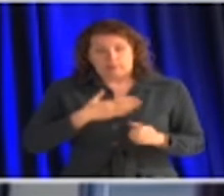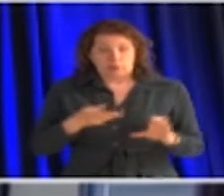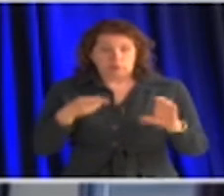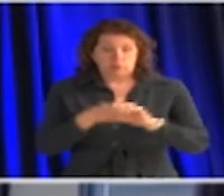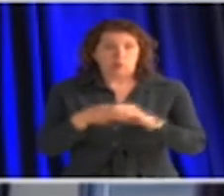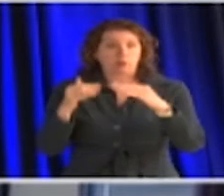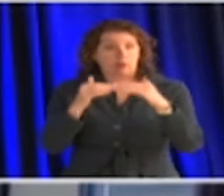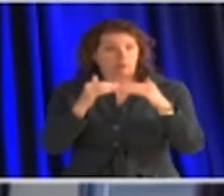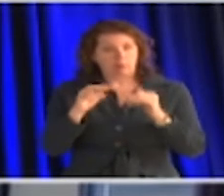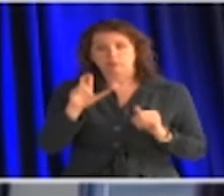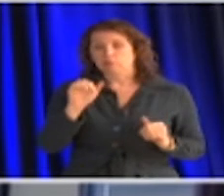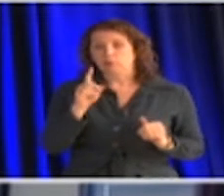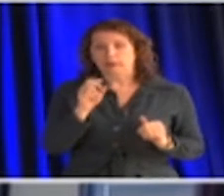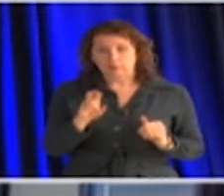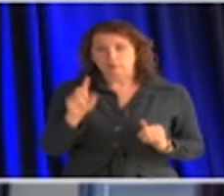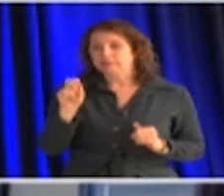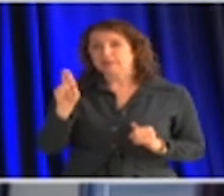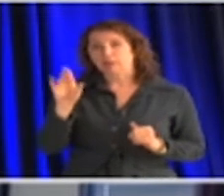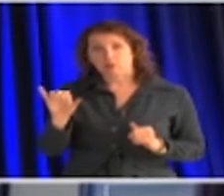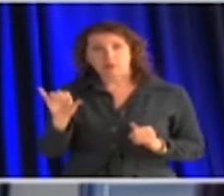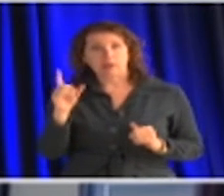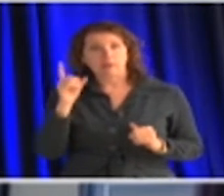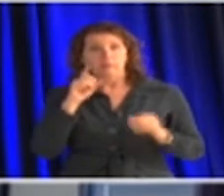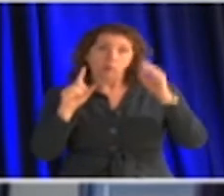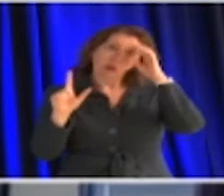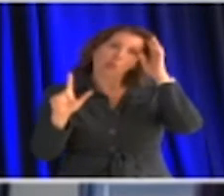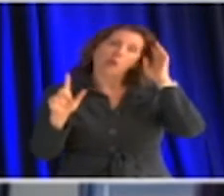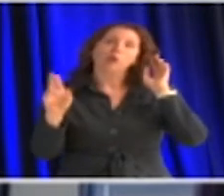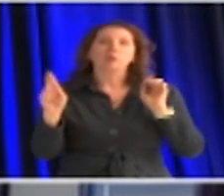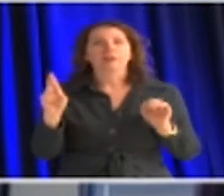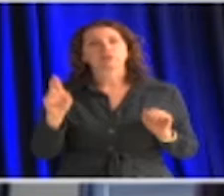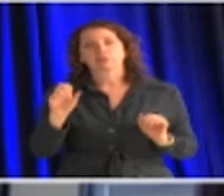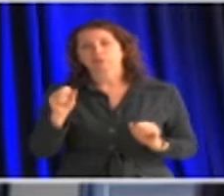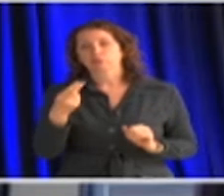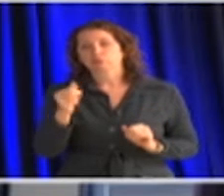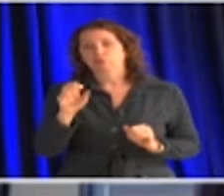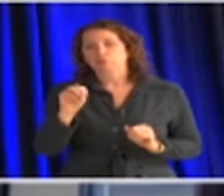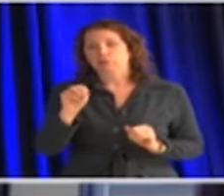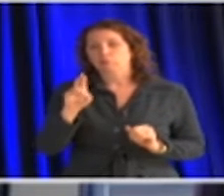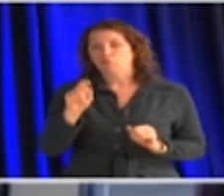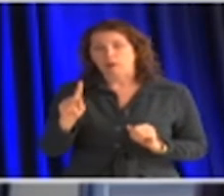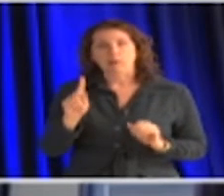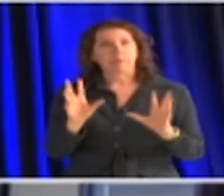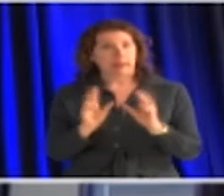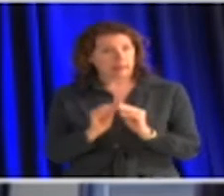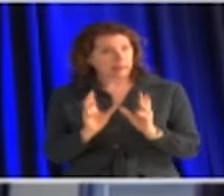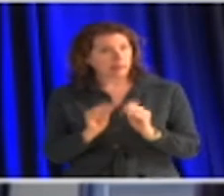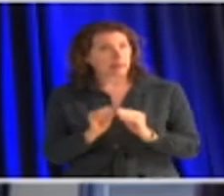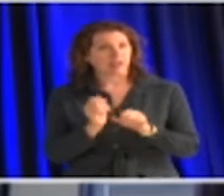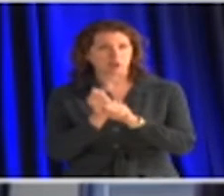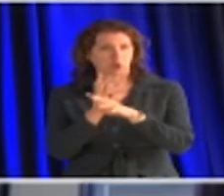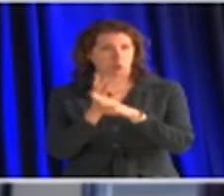Commissioners Jeff Rader and Ted Terry, for the Laurel Ridge Shamrock Civic Association meeting via